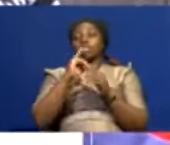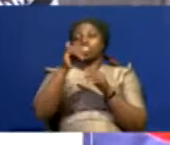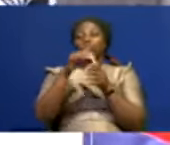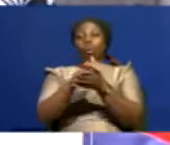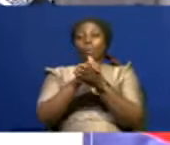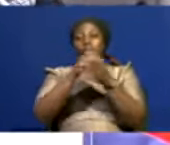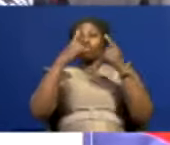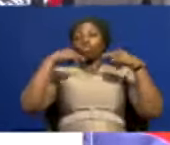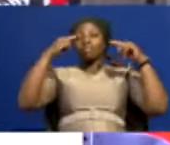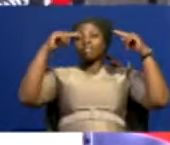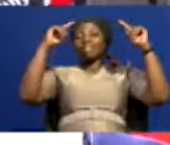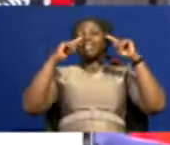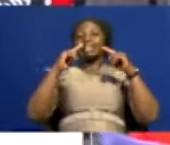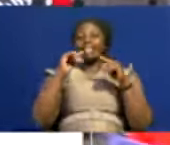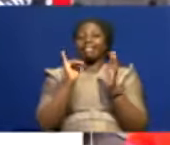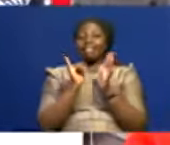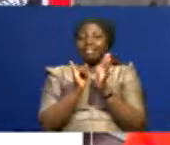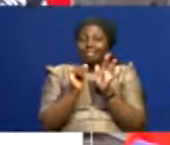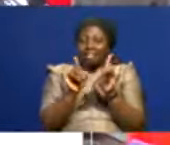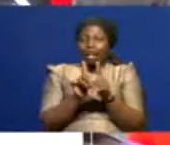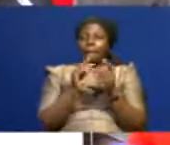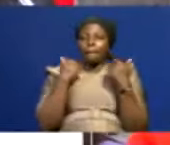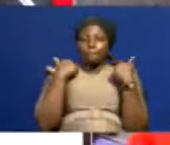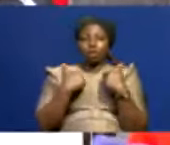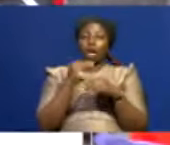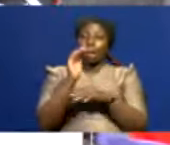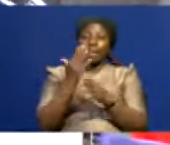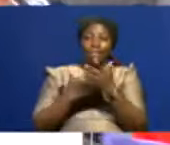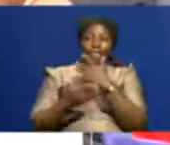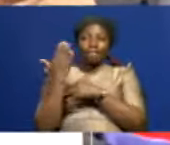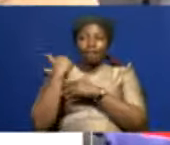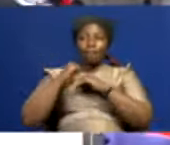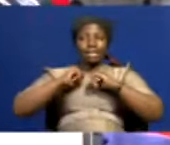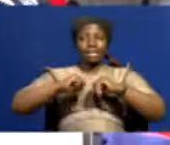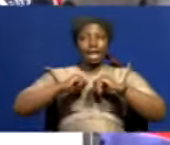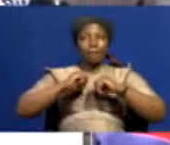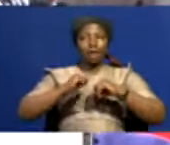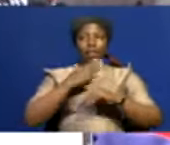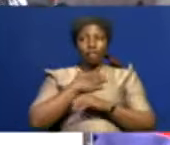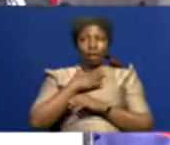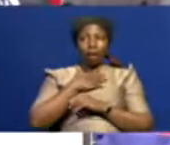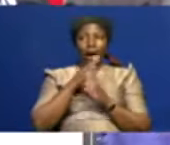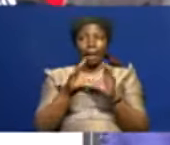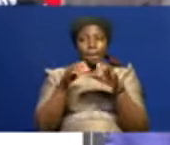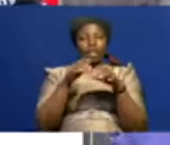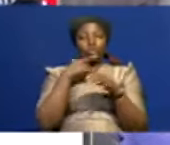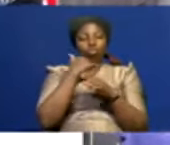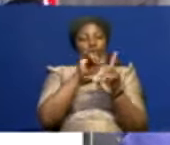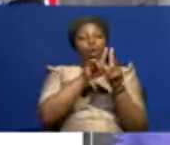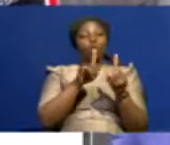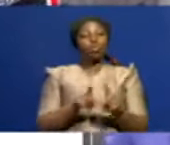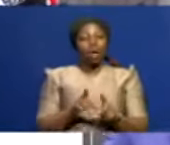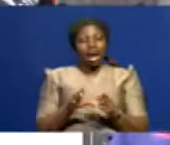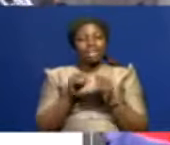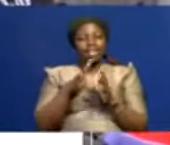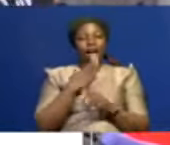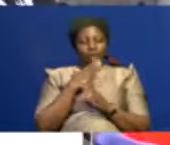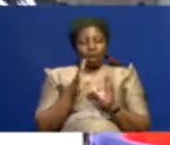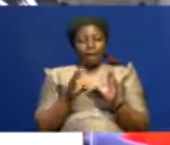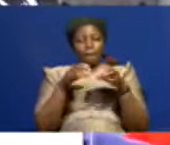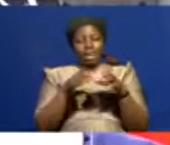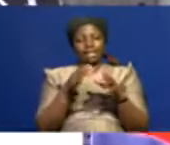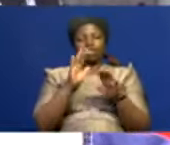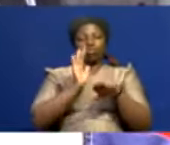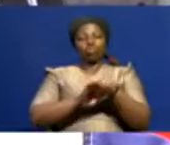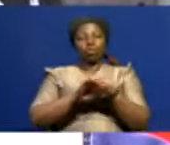hivyo hata ningeomba ambaye alikuwa mwenyekiti wa chama chetu, pia ambaye alikuwa yeye ndio kinara wa chama chetu. Ni vizuri watoto